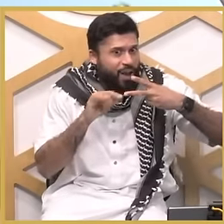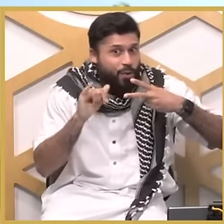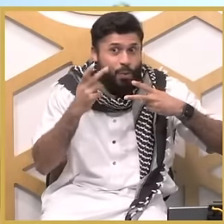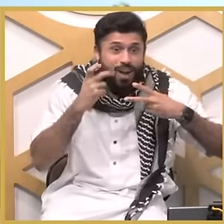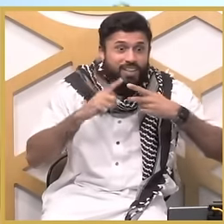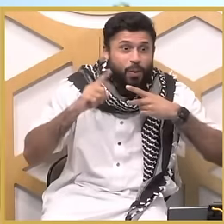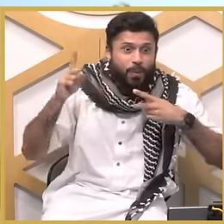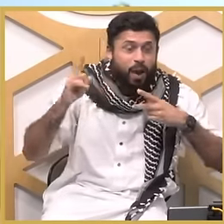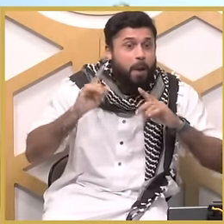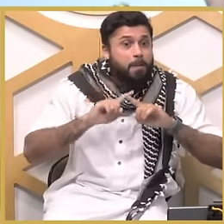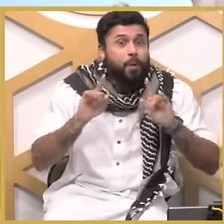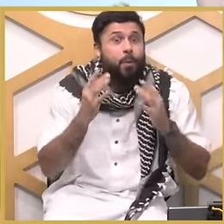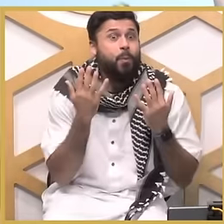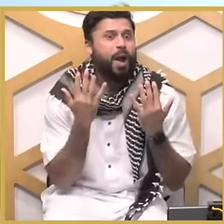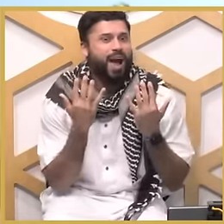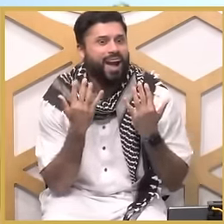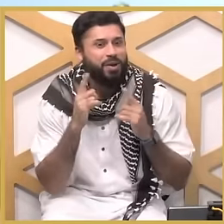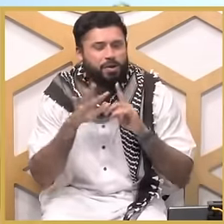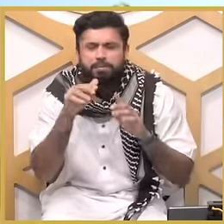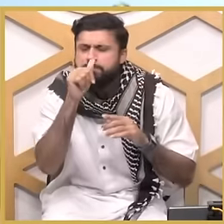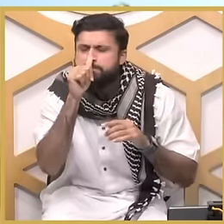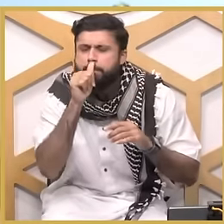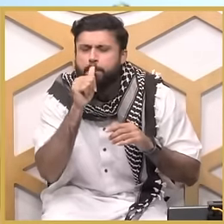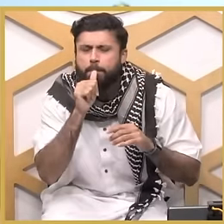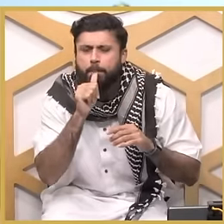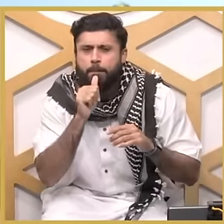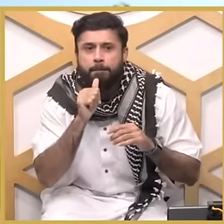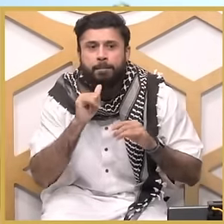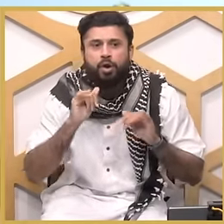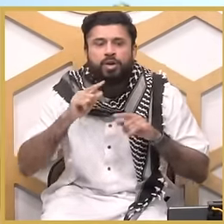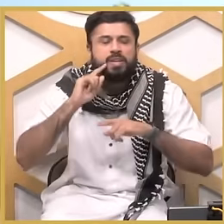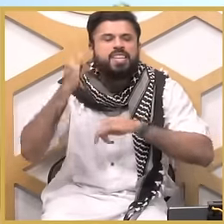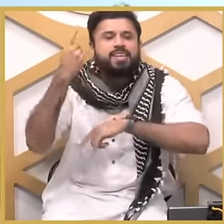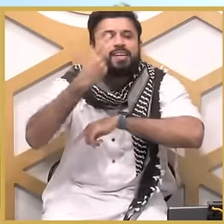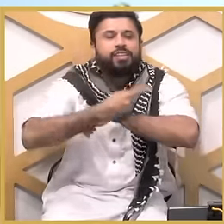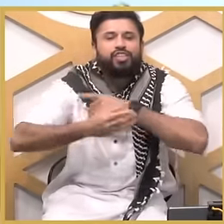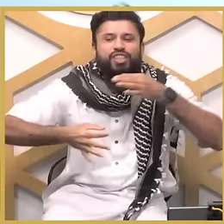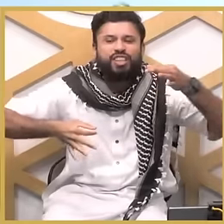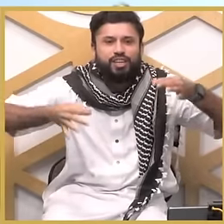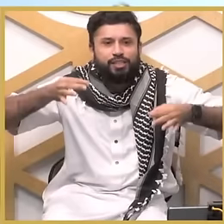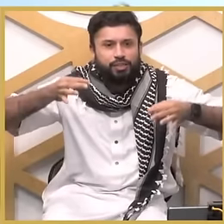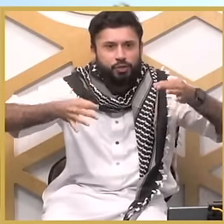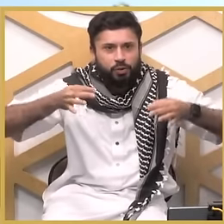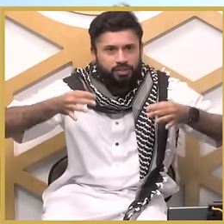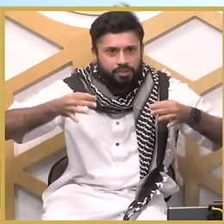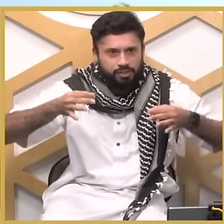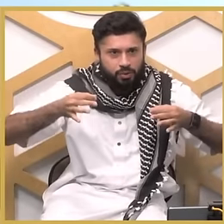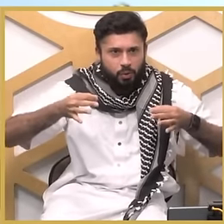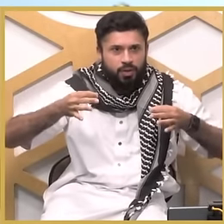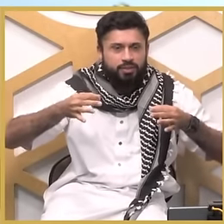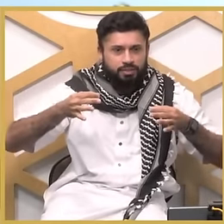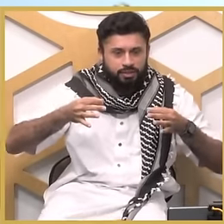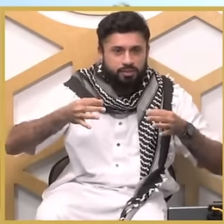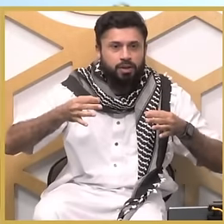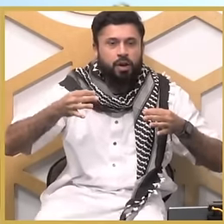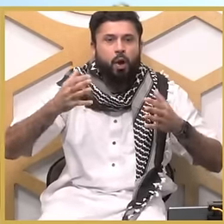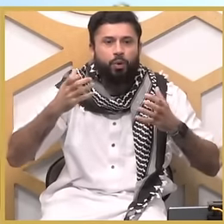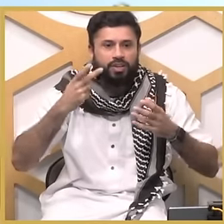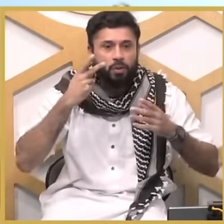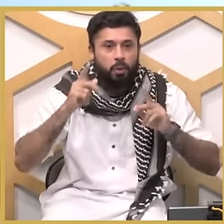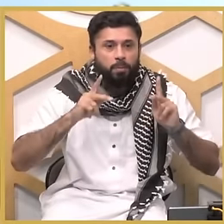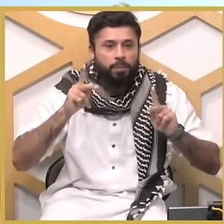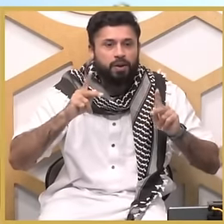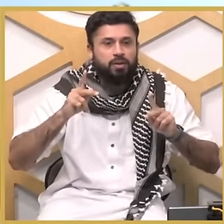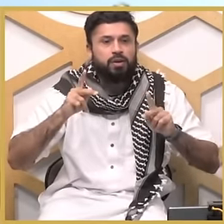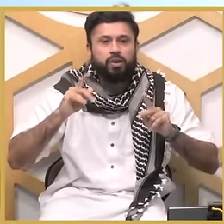hand. You're going to be such a show off. If you get your book in your right hand, may Allah Azza wa Jalla make us from the Ahl al-Yameen, from the people on the